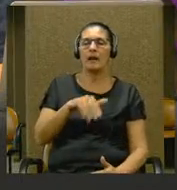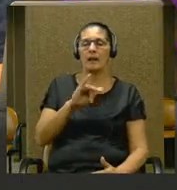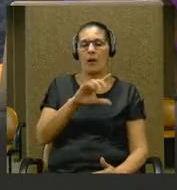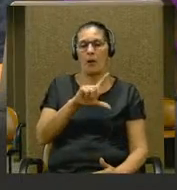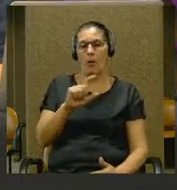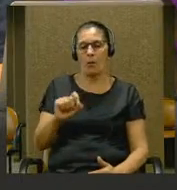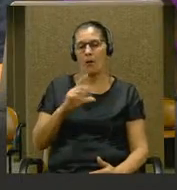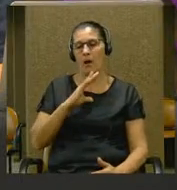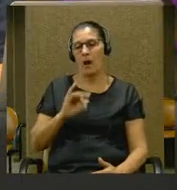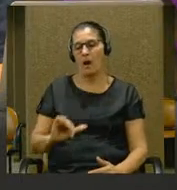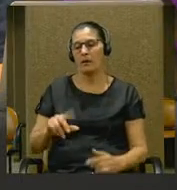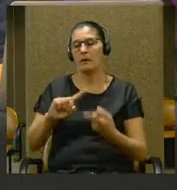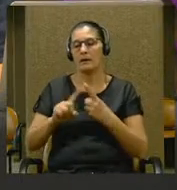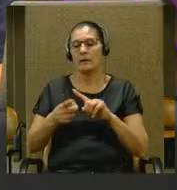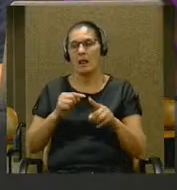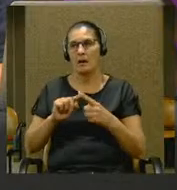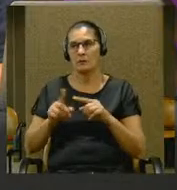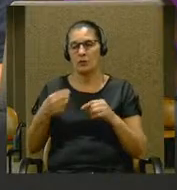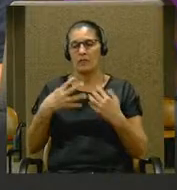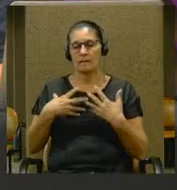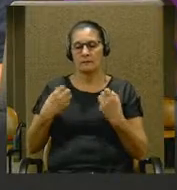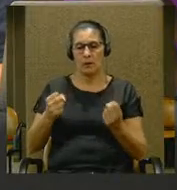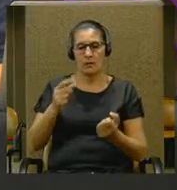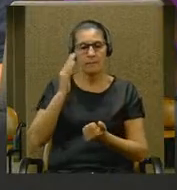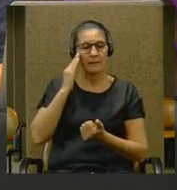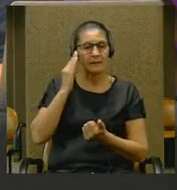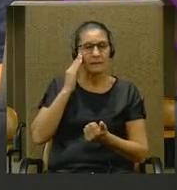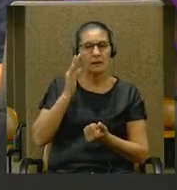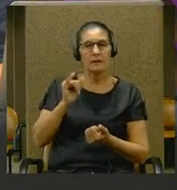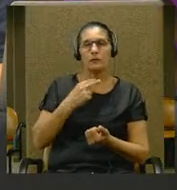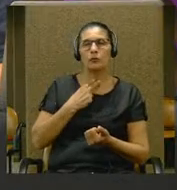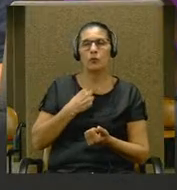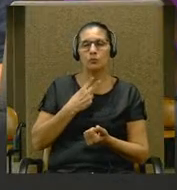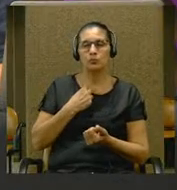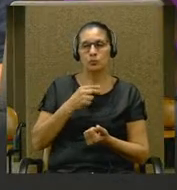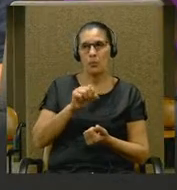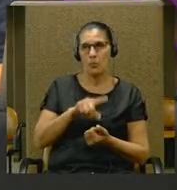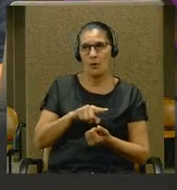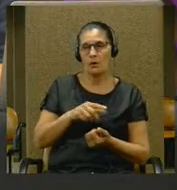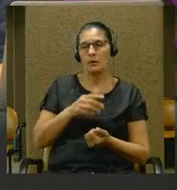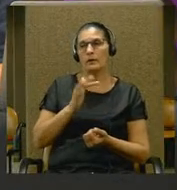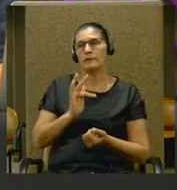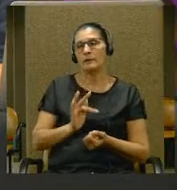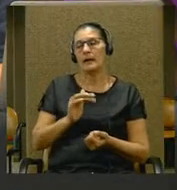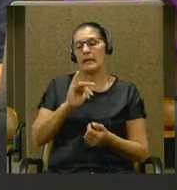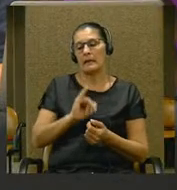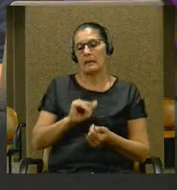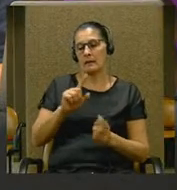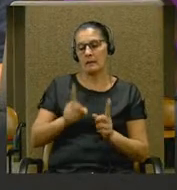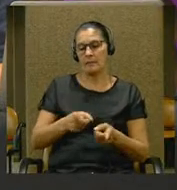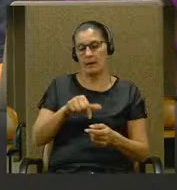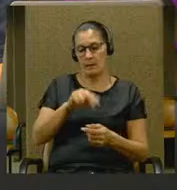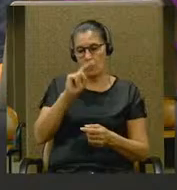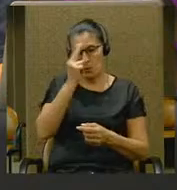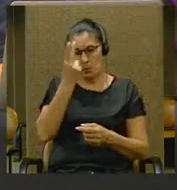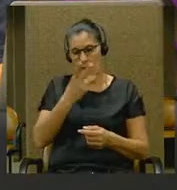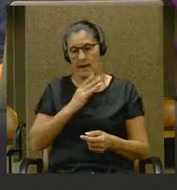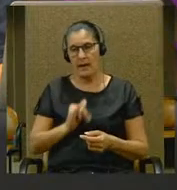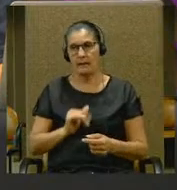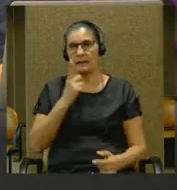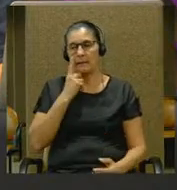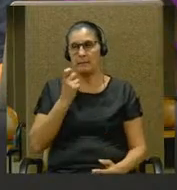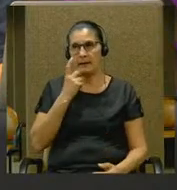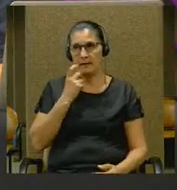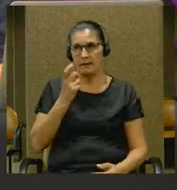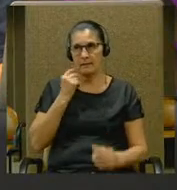than other opioids, and do you consider there's a relationship between mental health and the consumption of fentanyl? And in